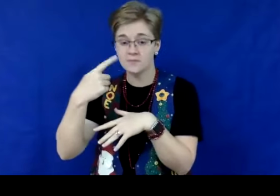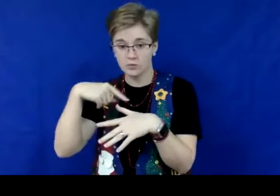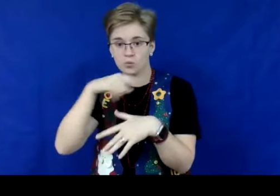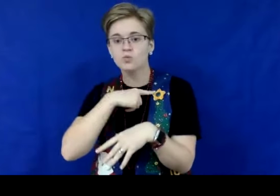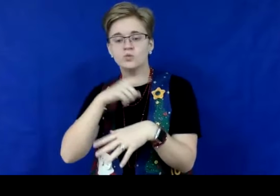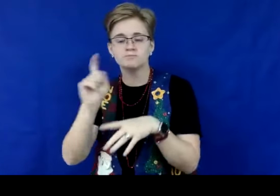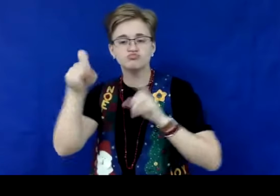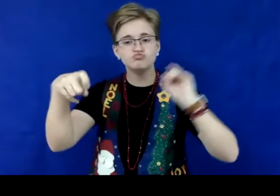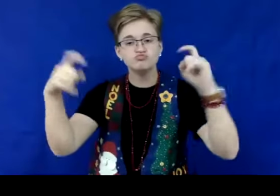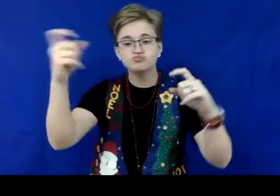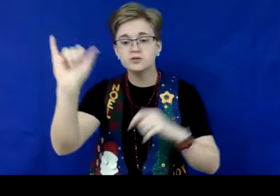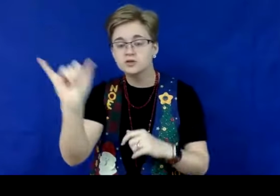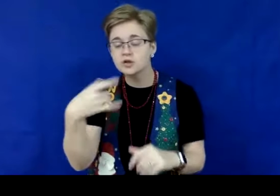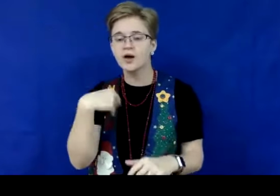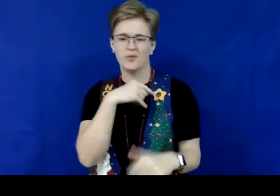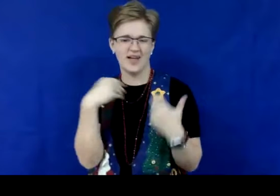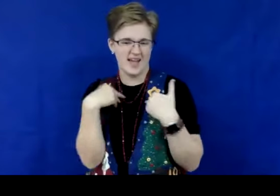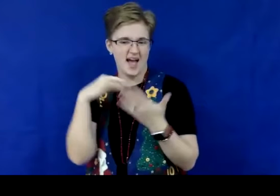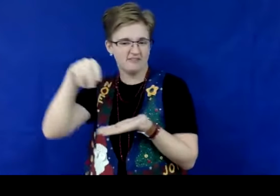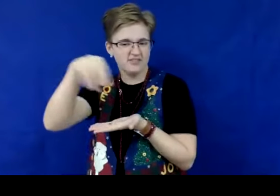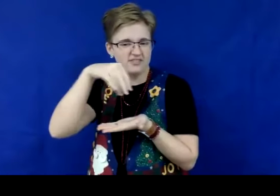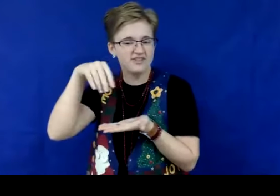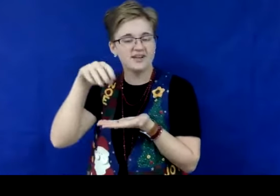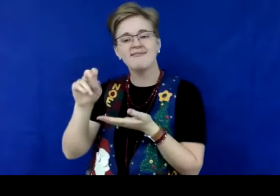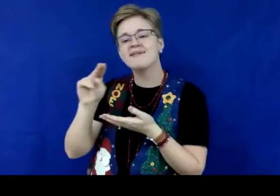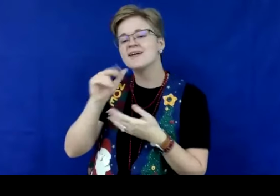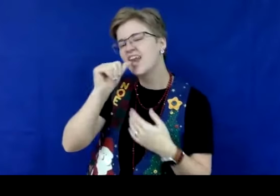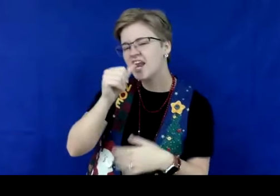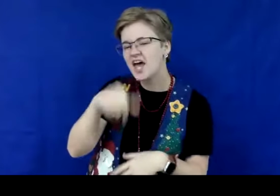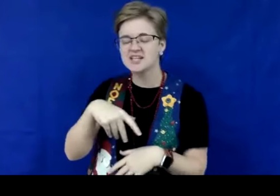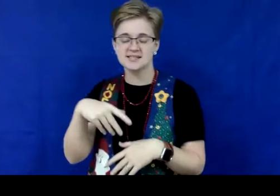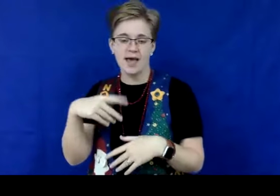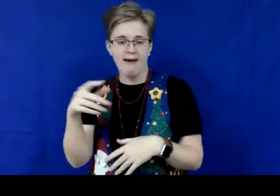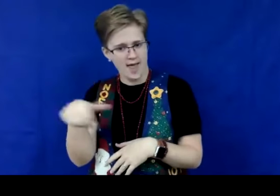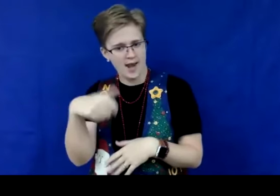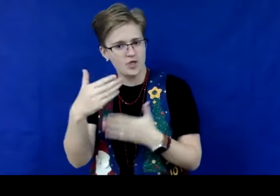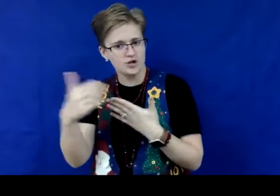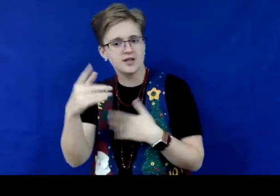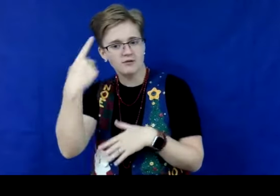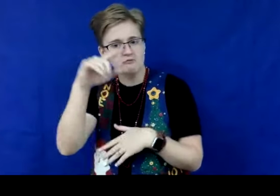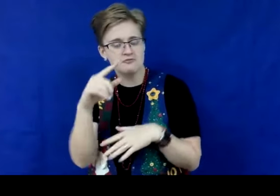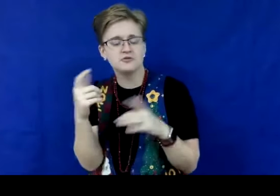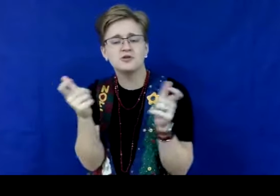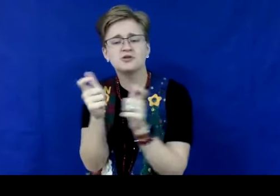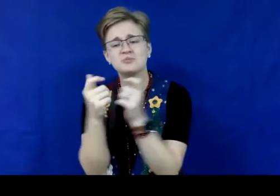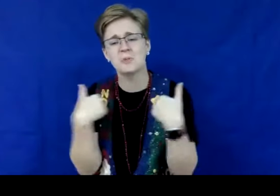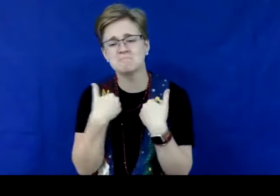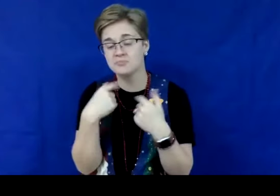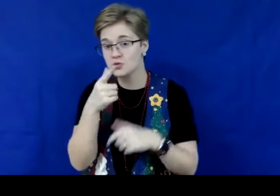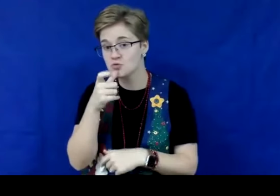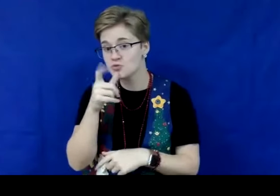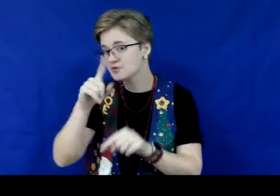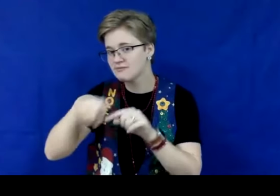We scatter shelled nuts and breadcrumbs and pieces of apple underneath for the little creatures who can't climb very